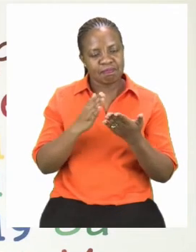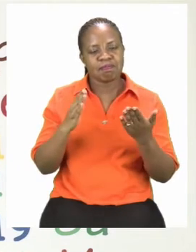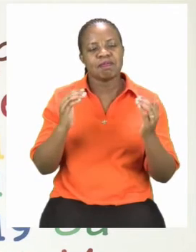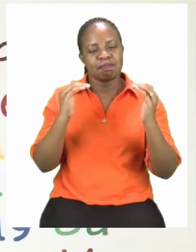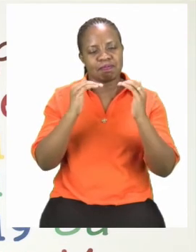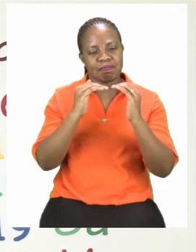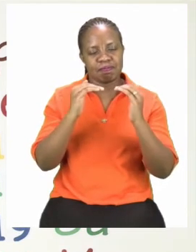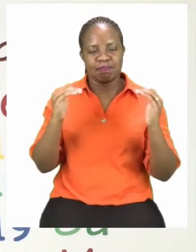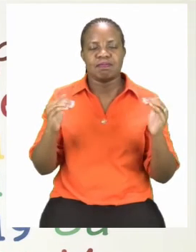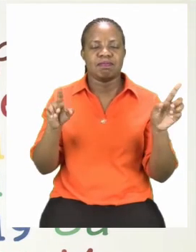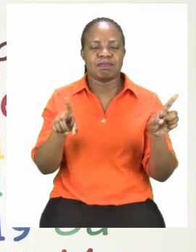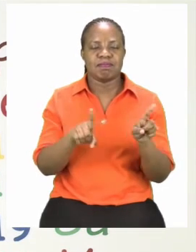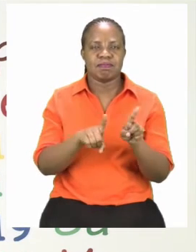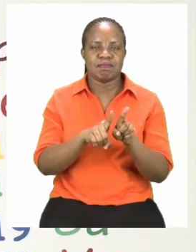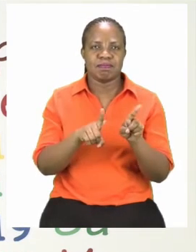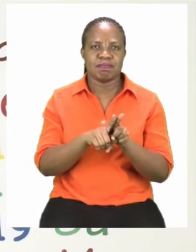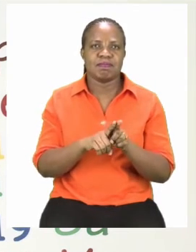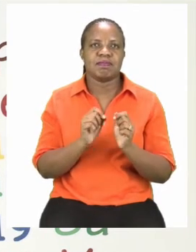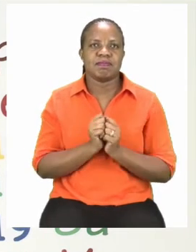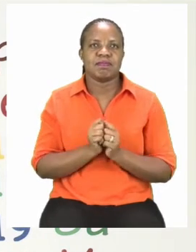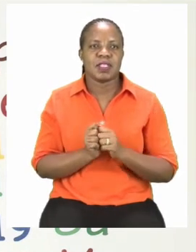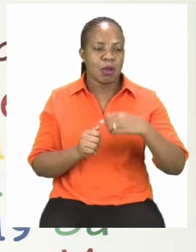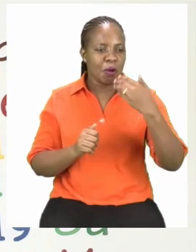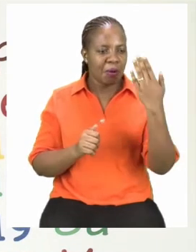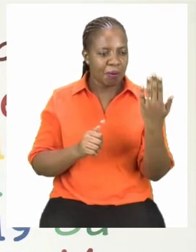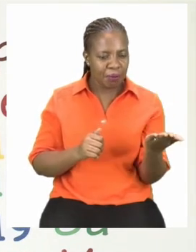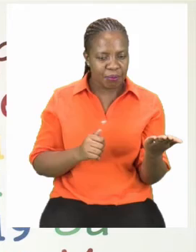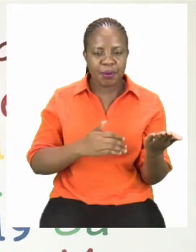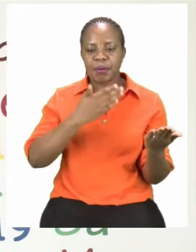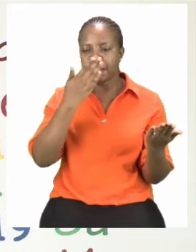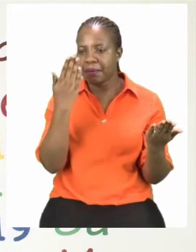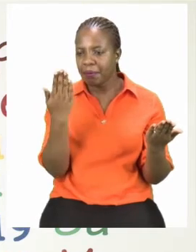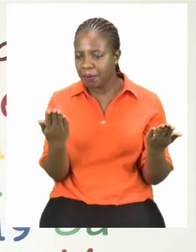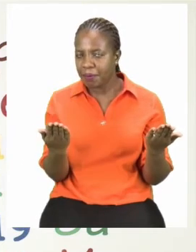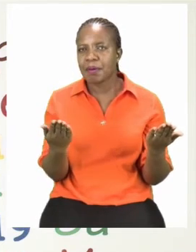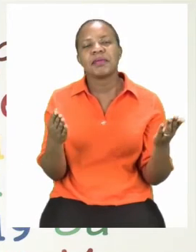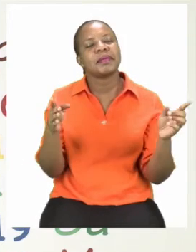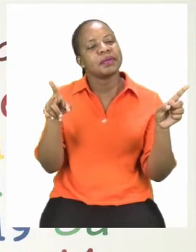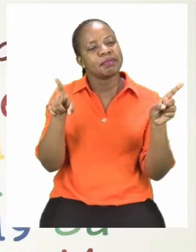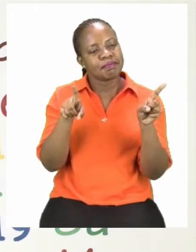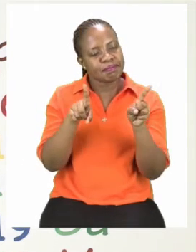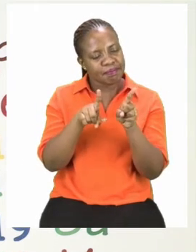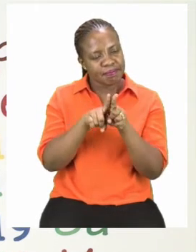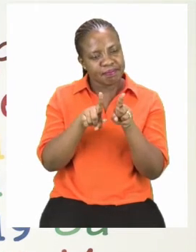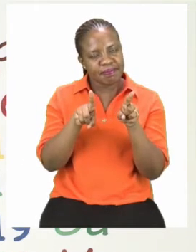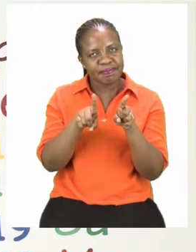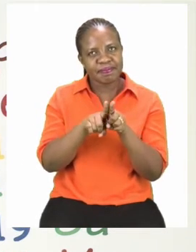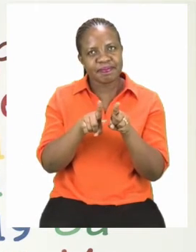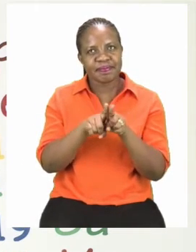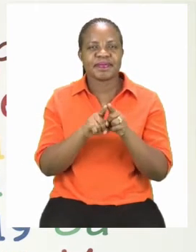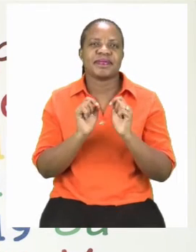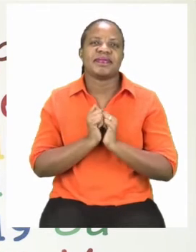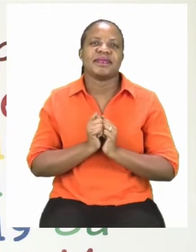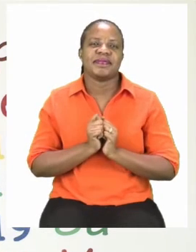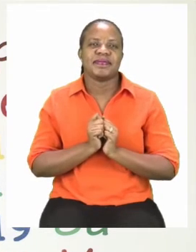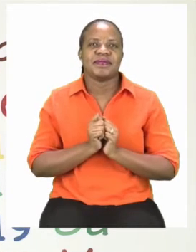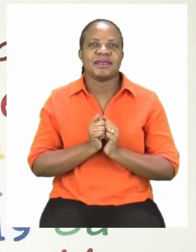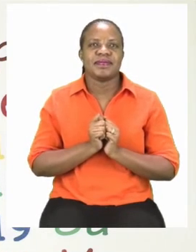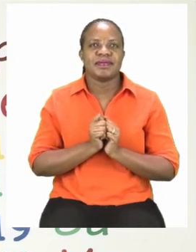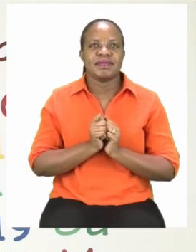put a word that shows that the friends belong to Lisa. Are we going to